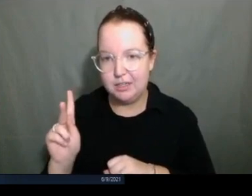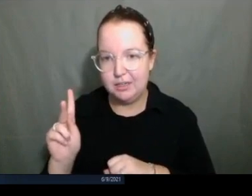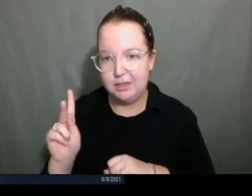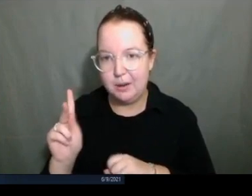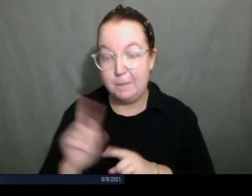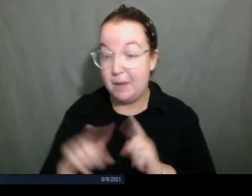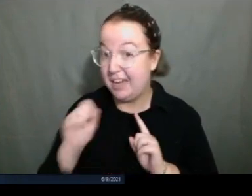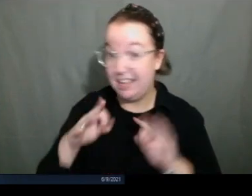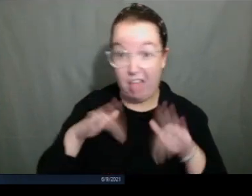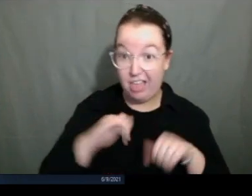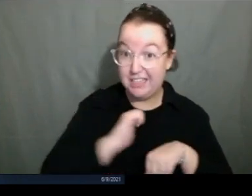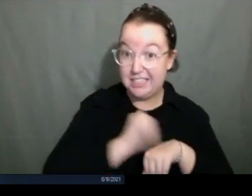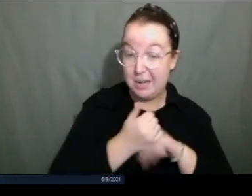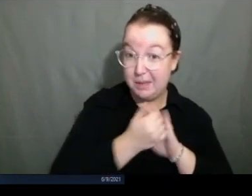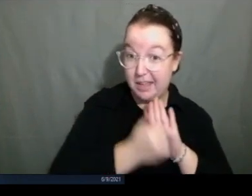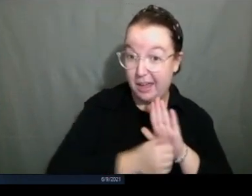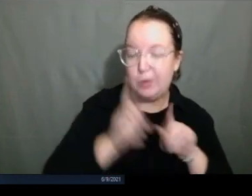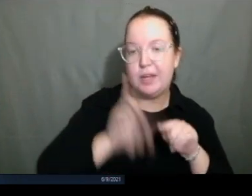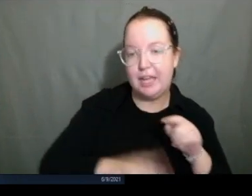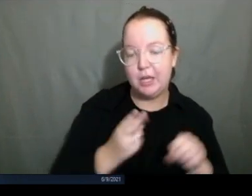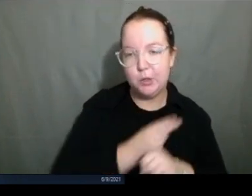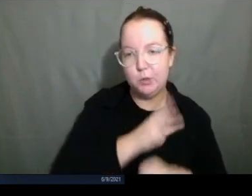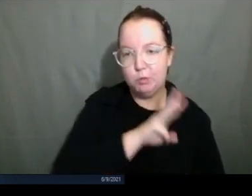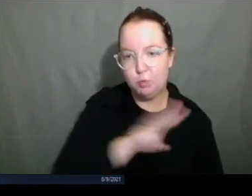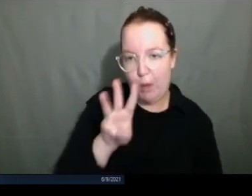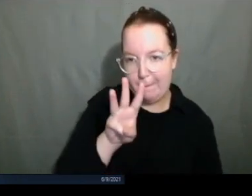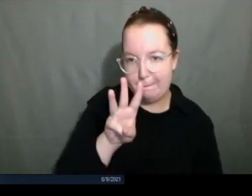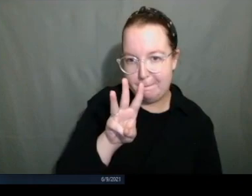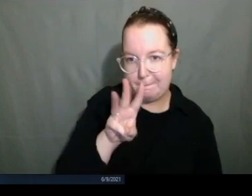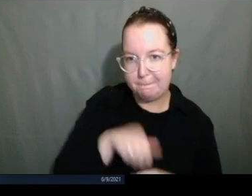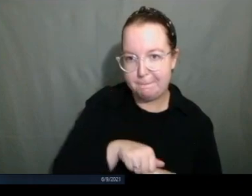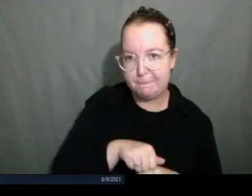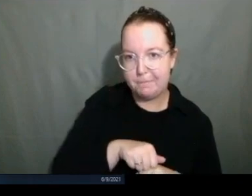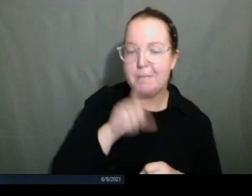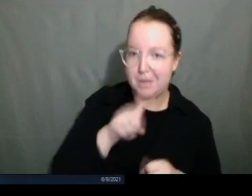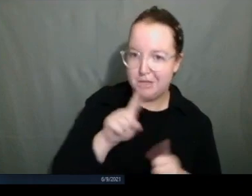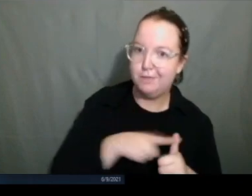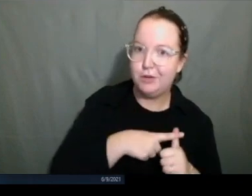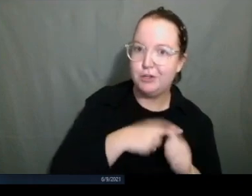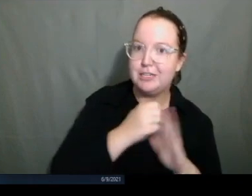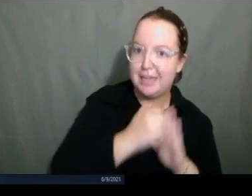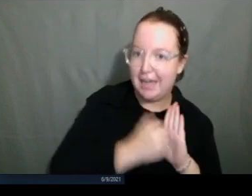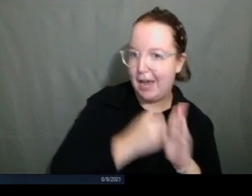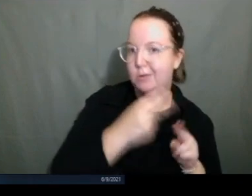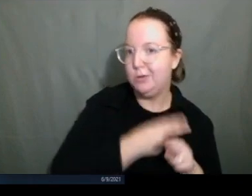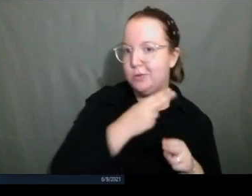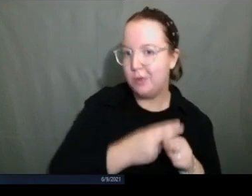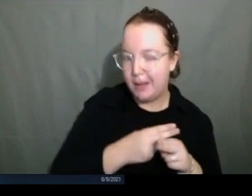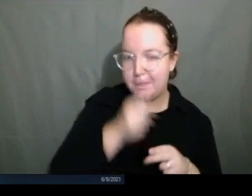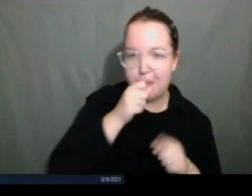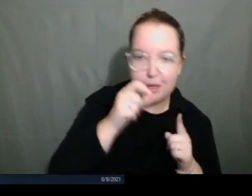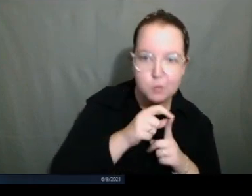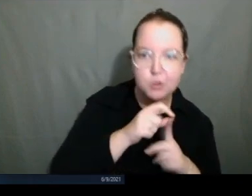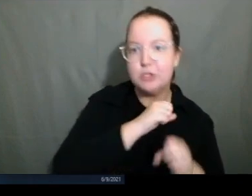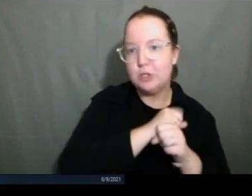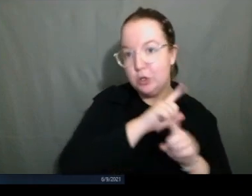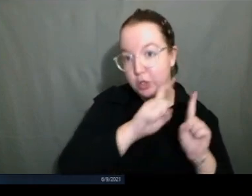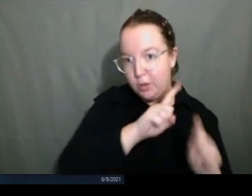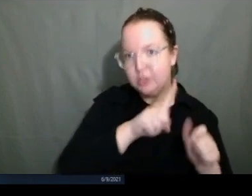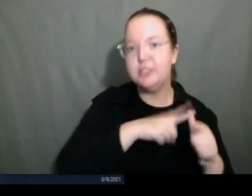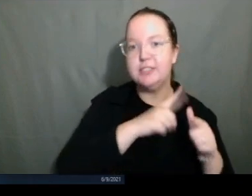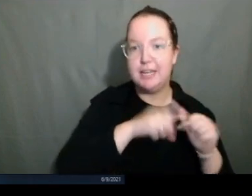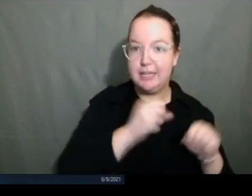able to clock in using the web time clock through employee self-service until they, set up their username, password, security questions, all of